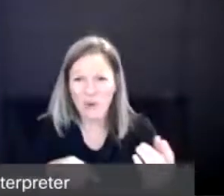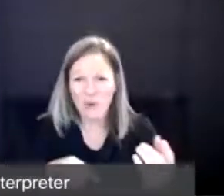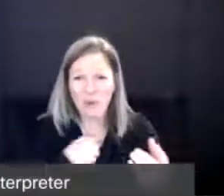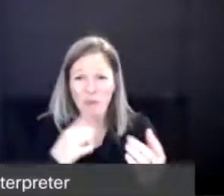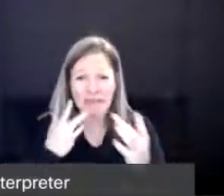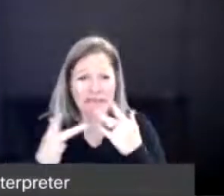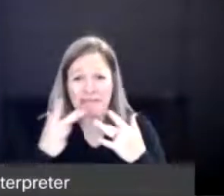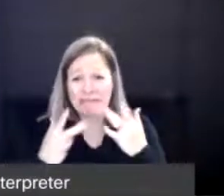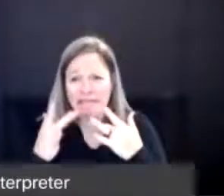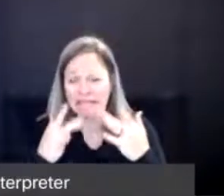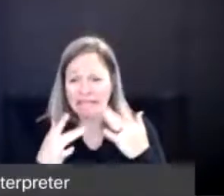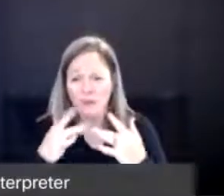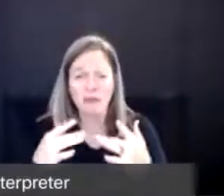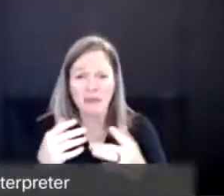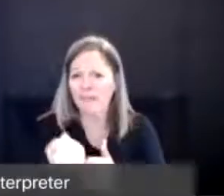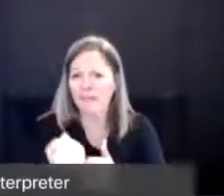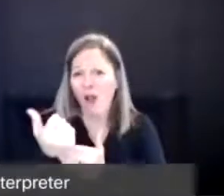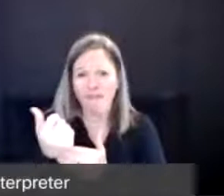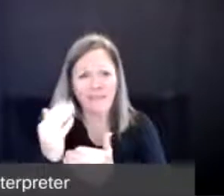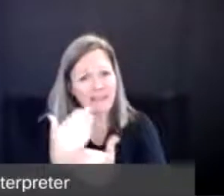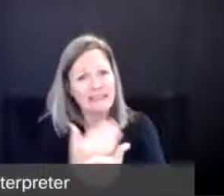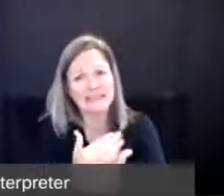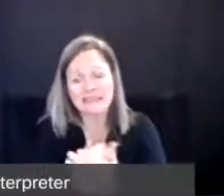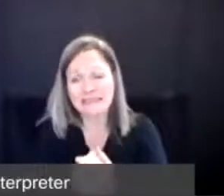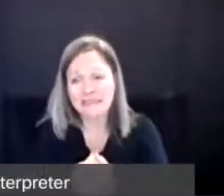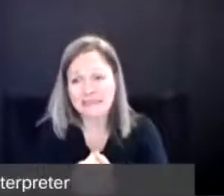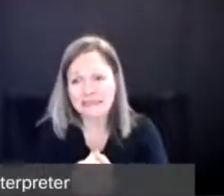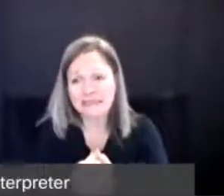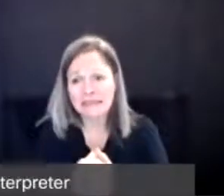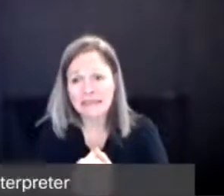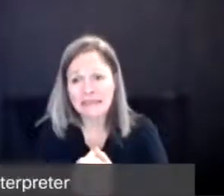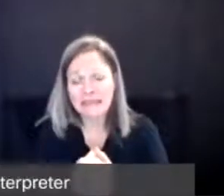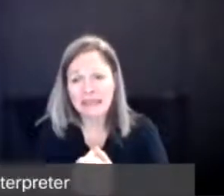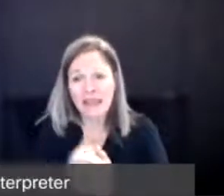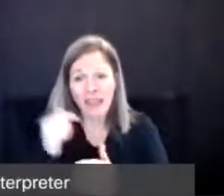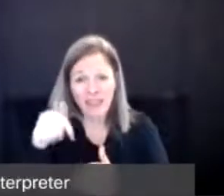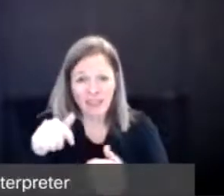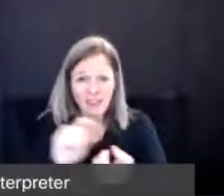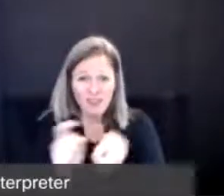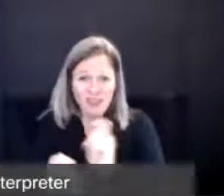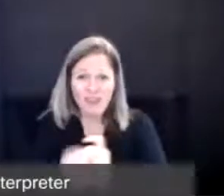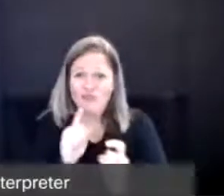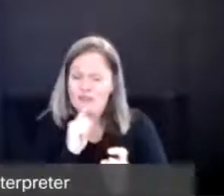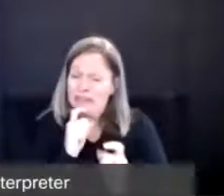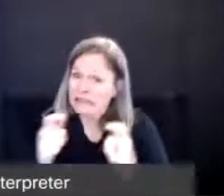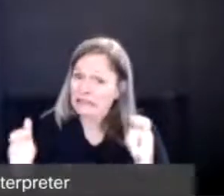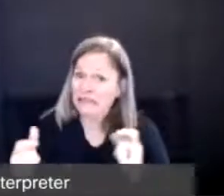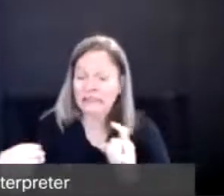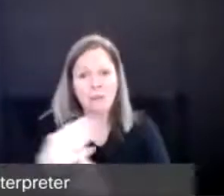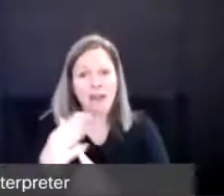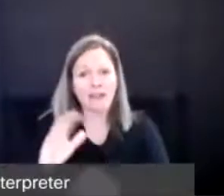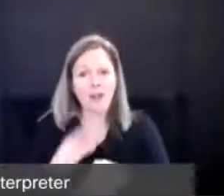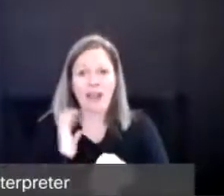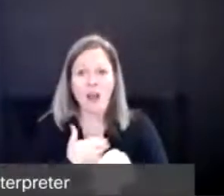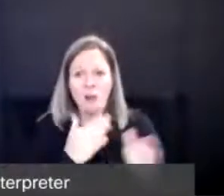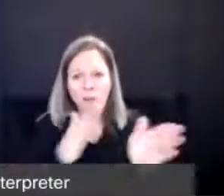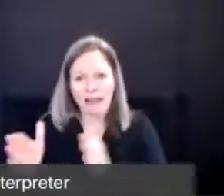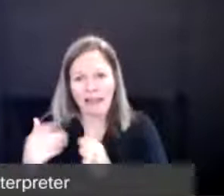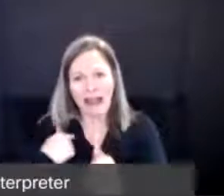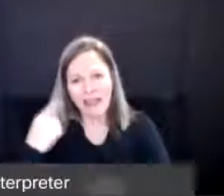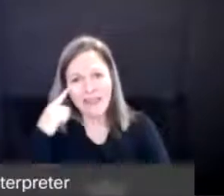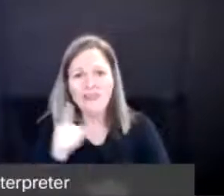the list. And this change does have a significant impact on our planning. So I think it's